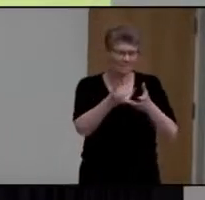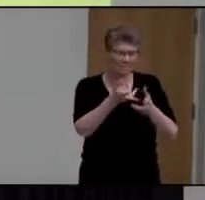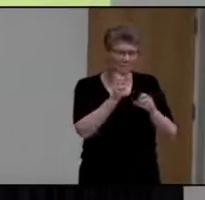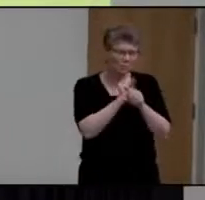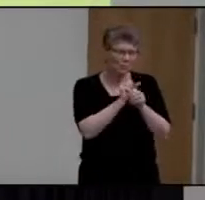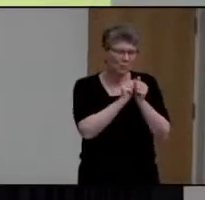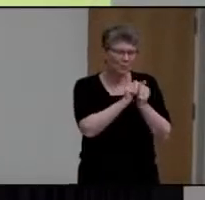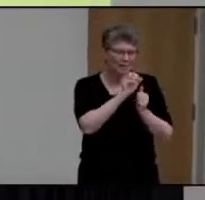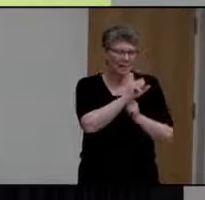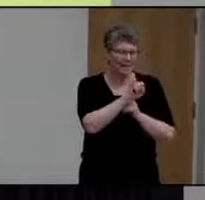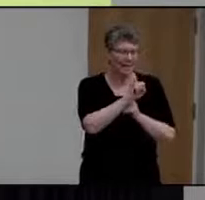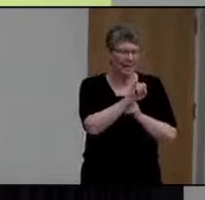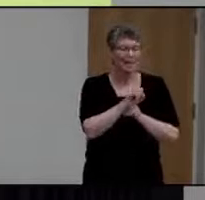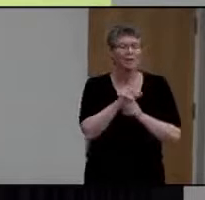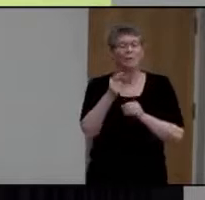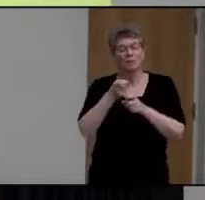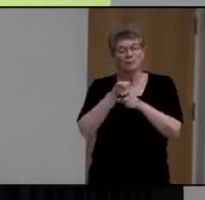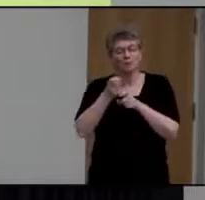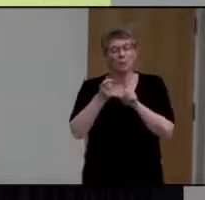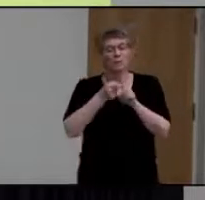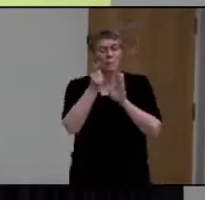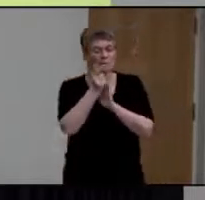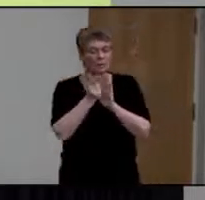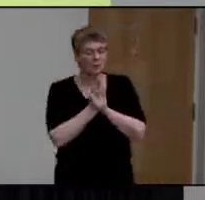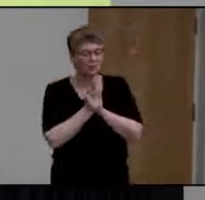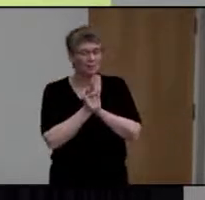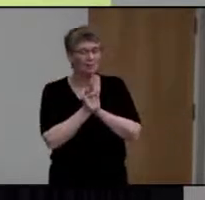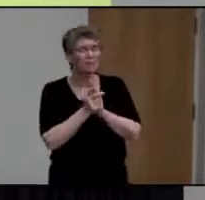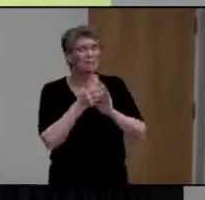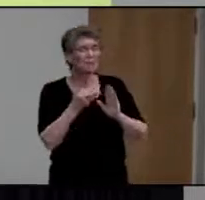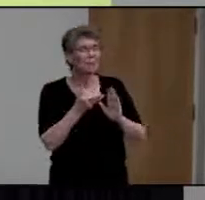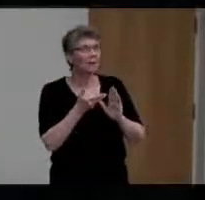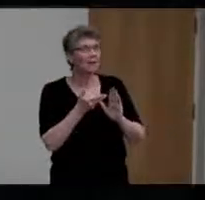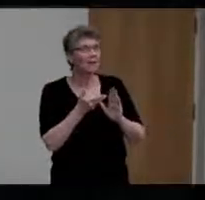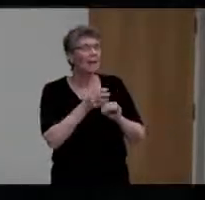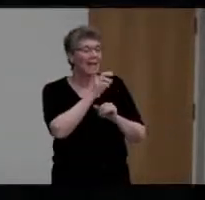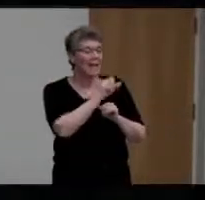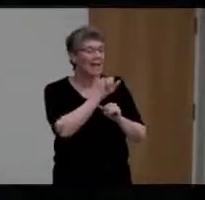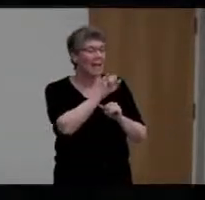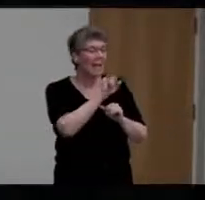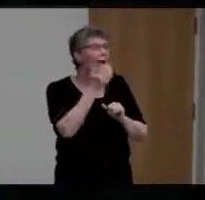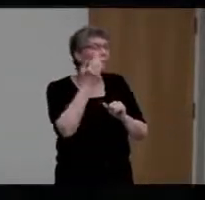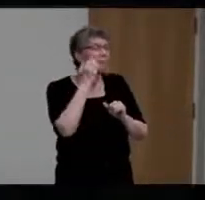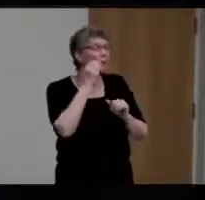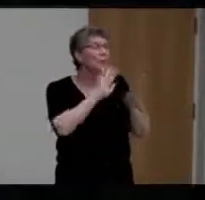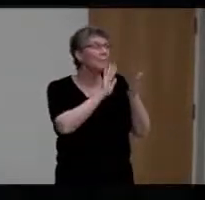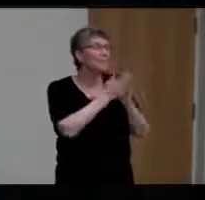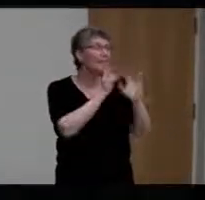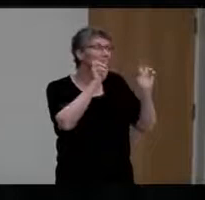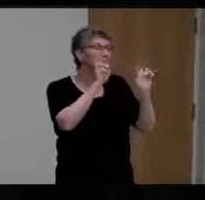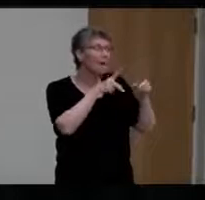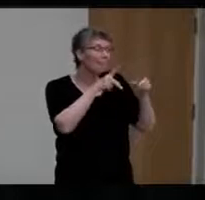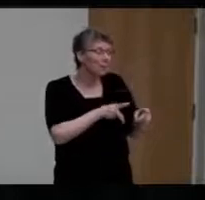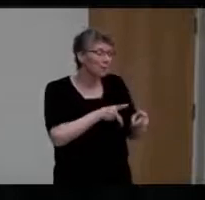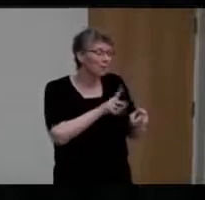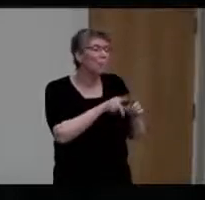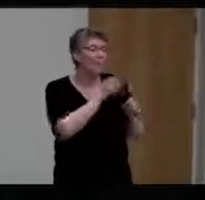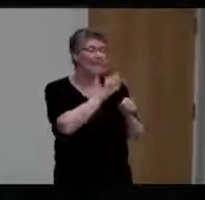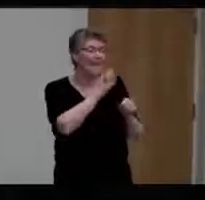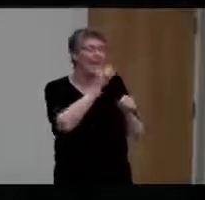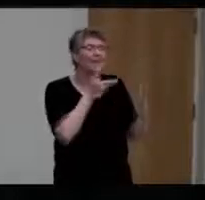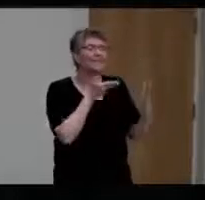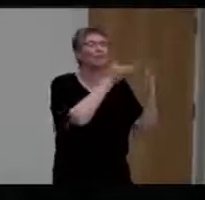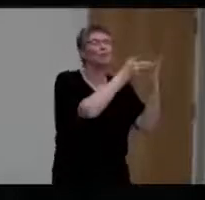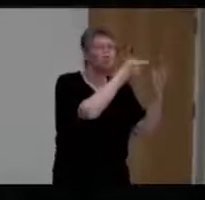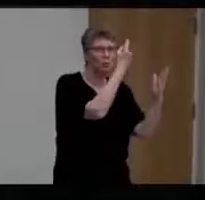one of the jokes from a lawyer was, we'll know AI is a person when it can sue someone. Yeah. So I